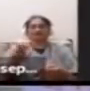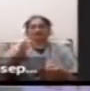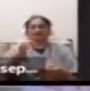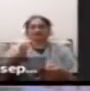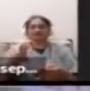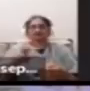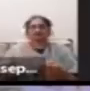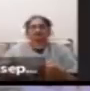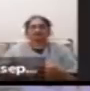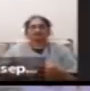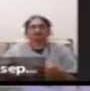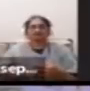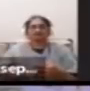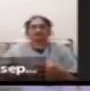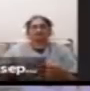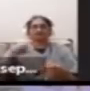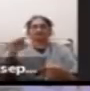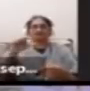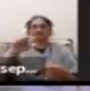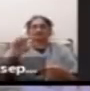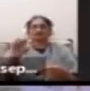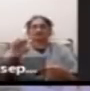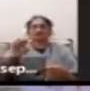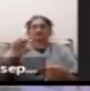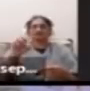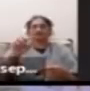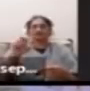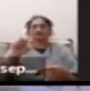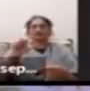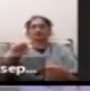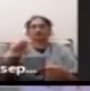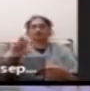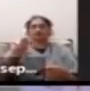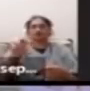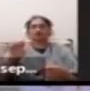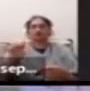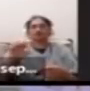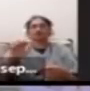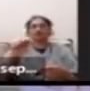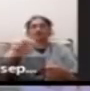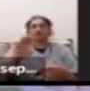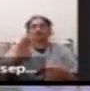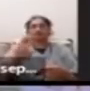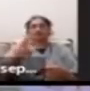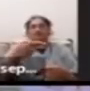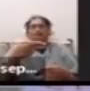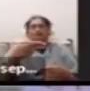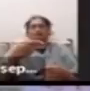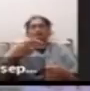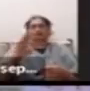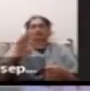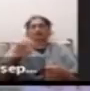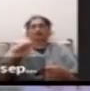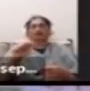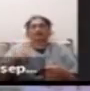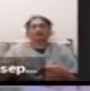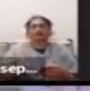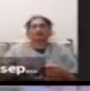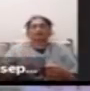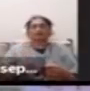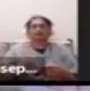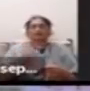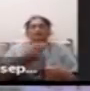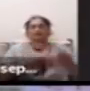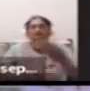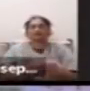Then we have Mr. George Abraham. He's the founder of SCORE Foundation, motivational speaker and disability activist.